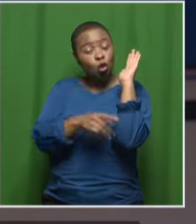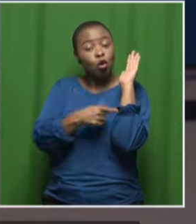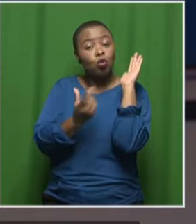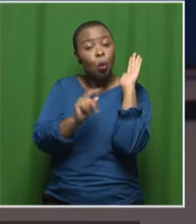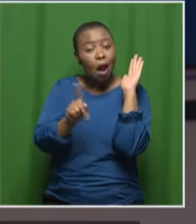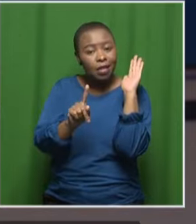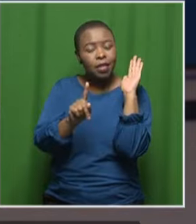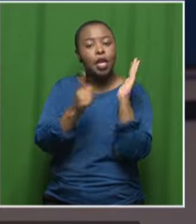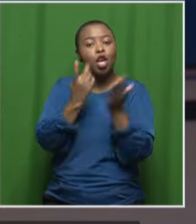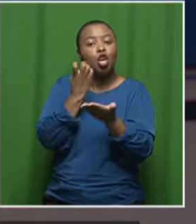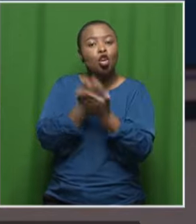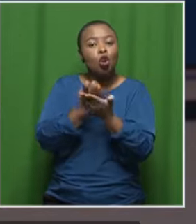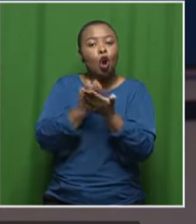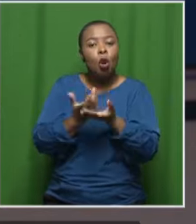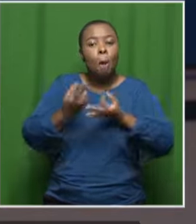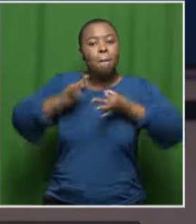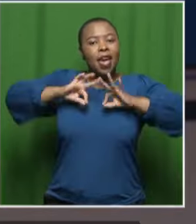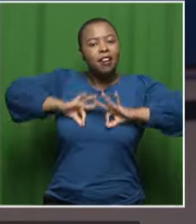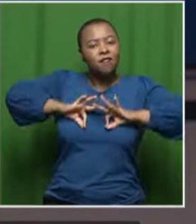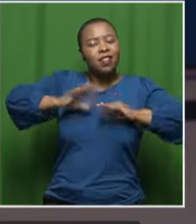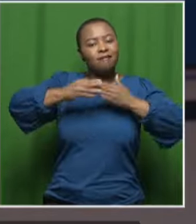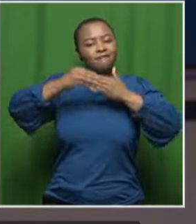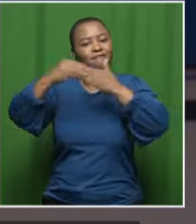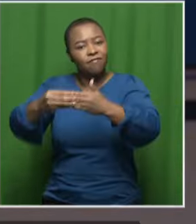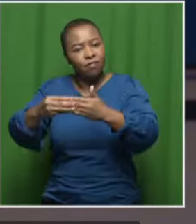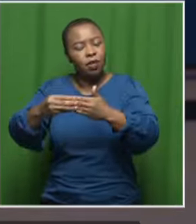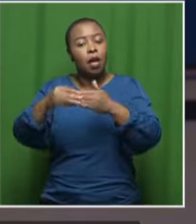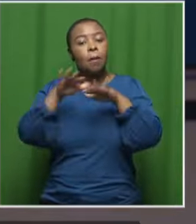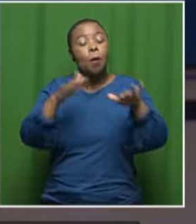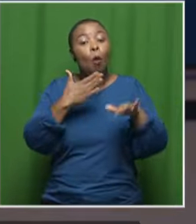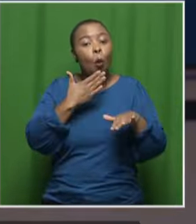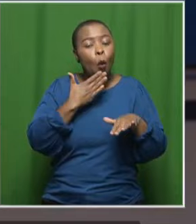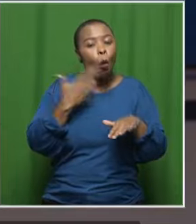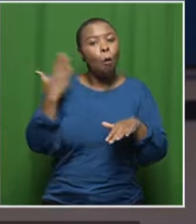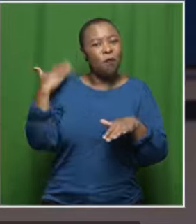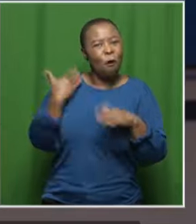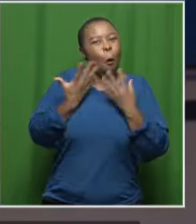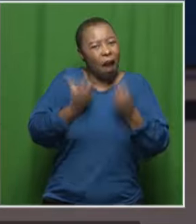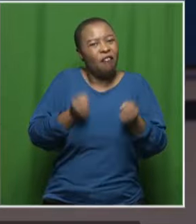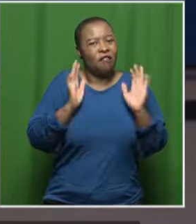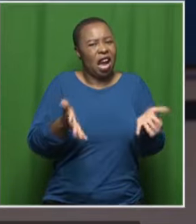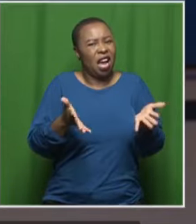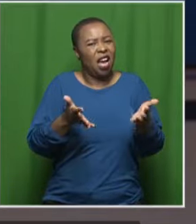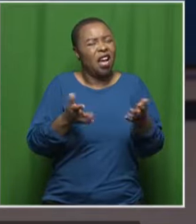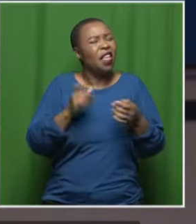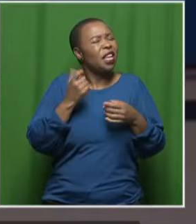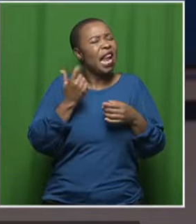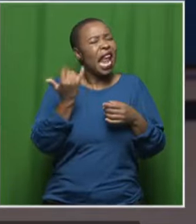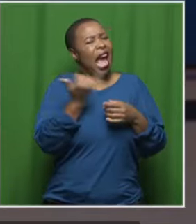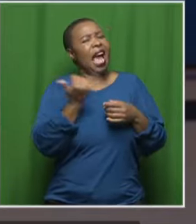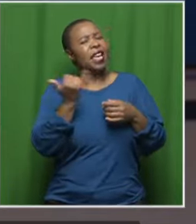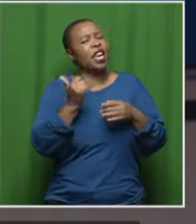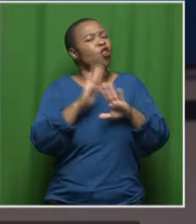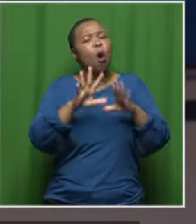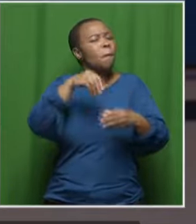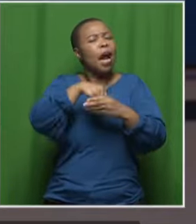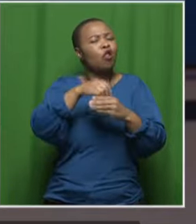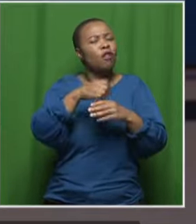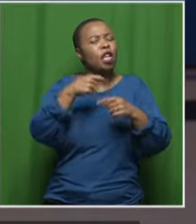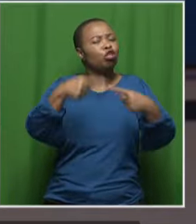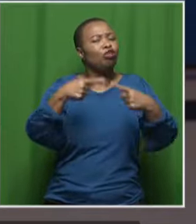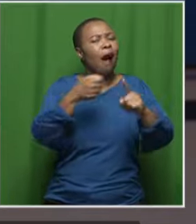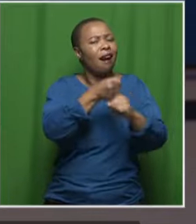the economic benefits of those who had them before, as if that was not part of the struggle. It's not true